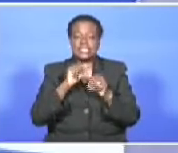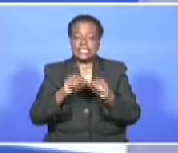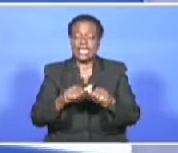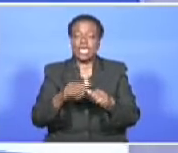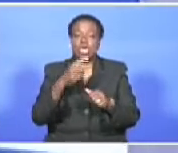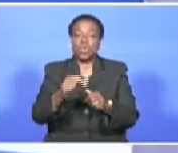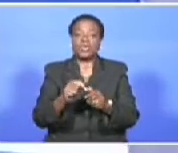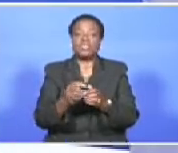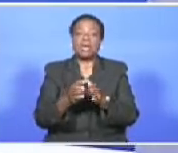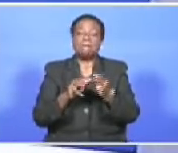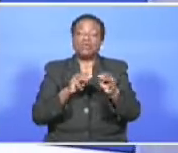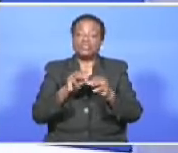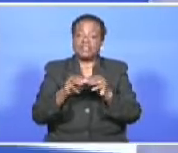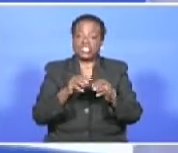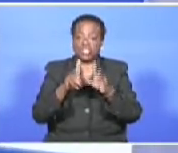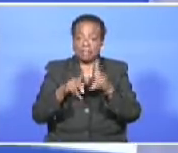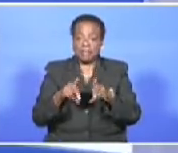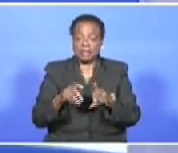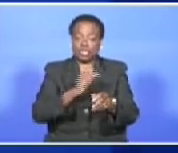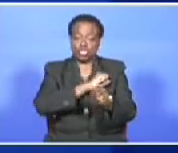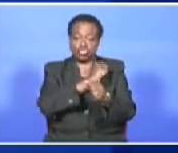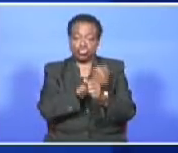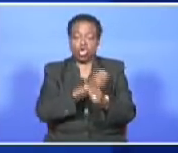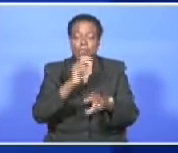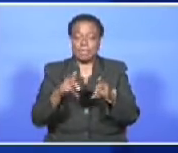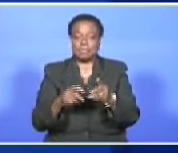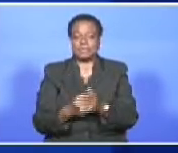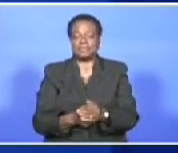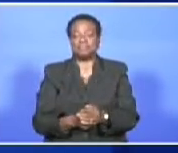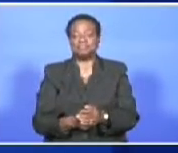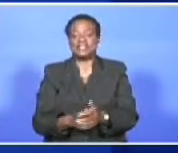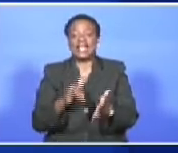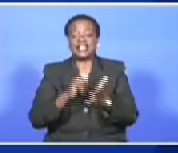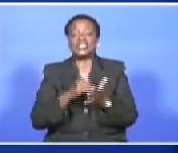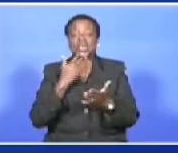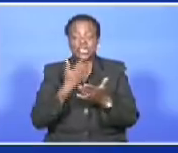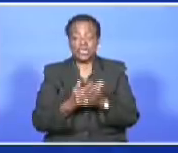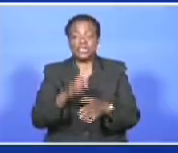Sound advice for us all. I'm Vaughn Aubrey, ZNS Network News.